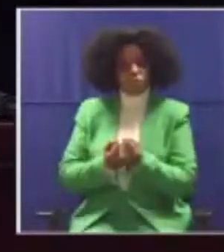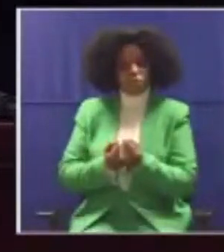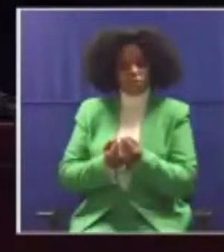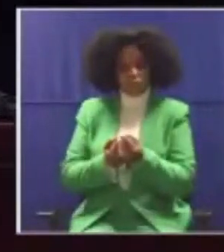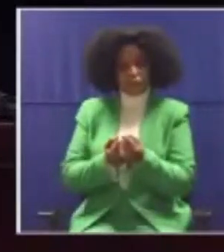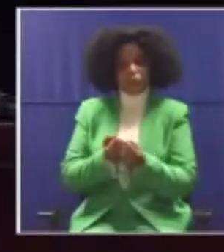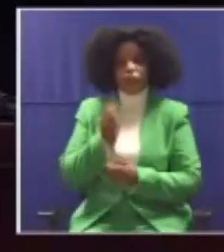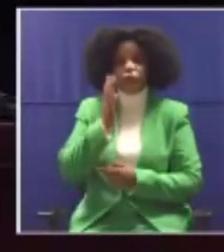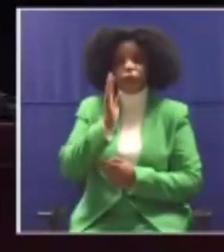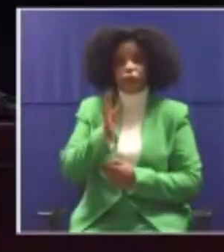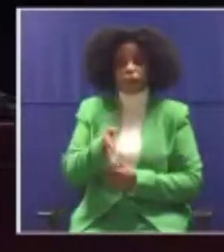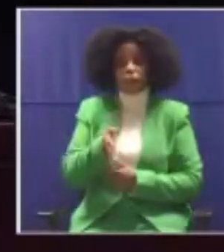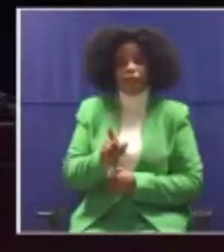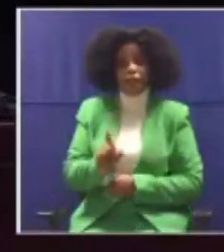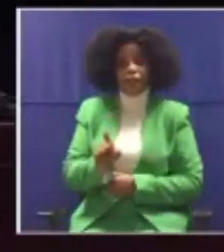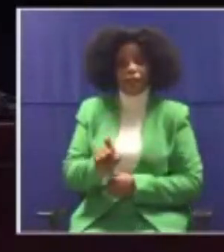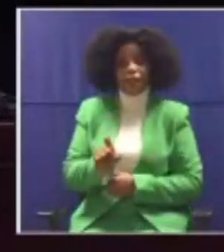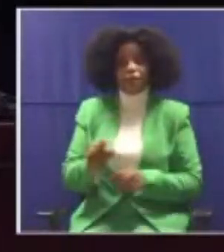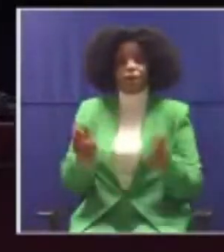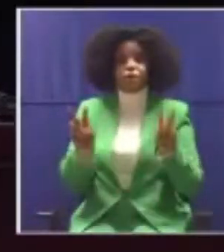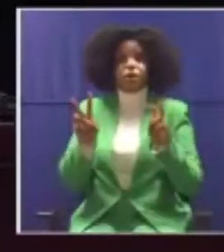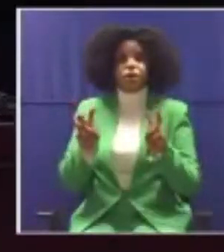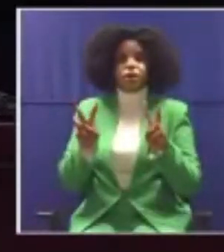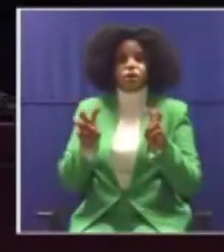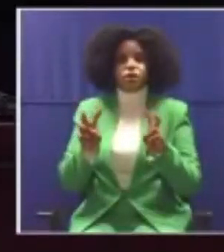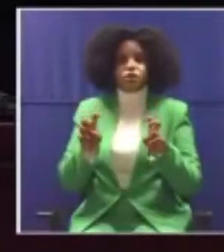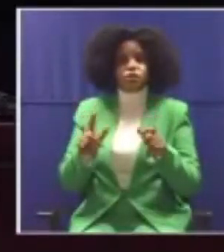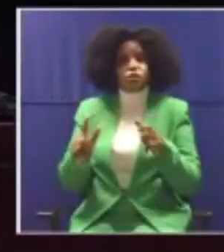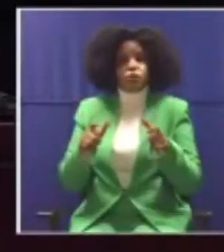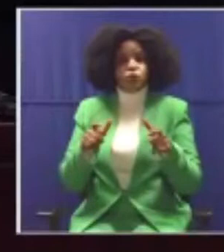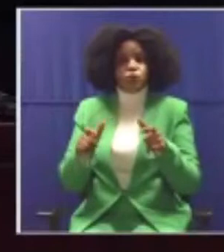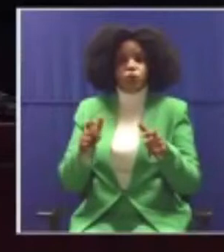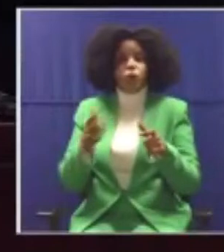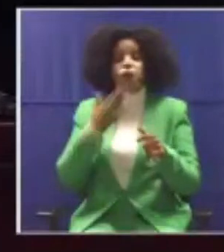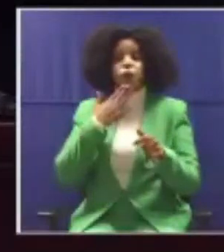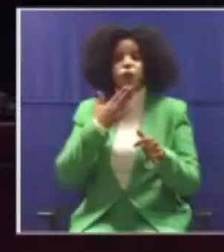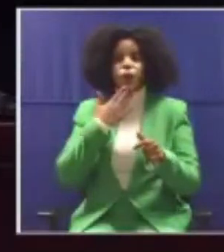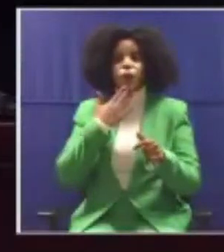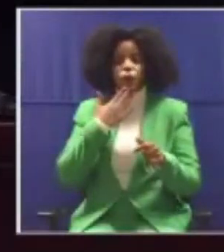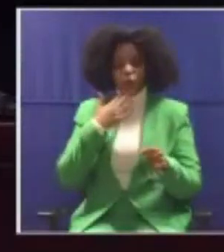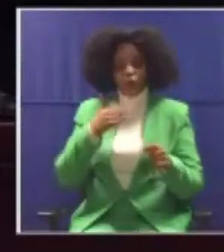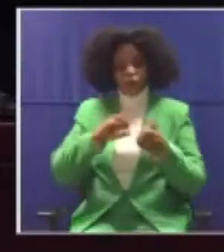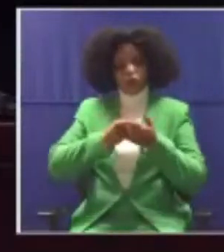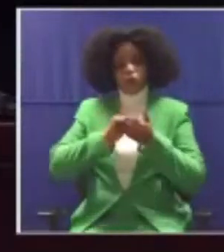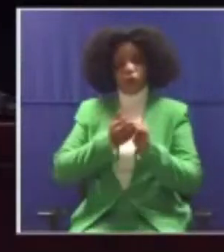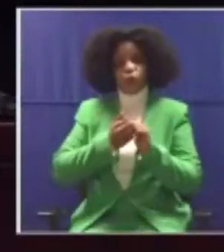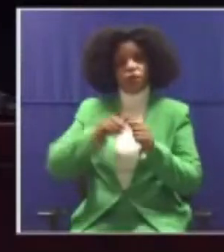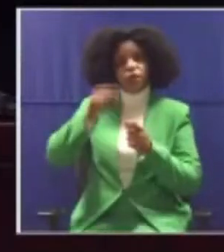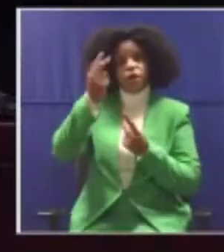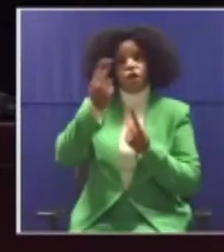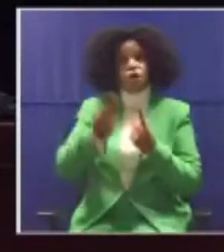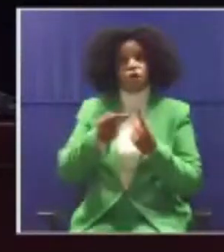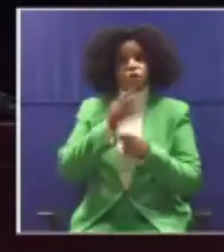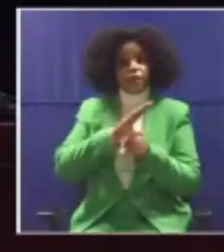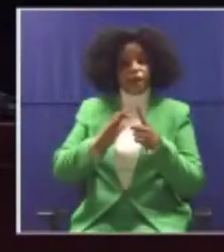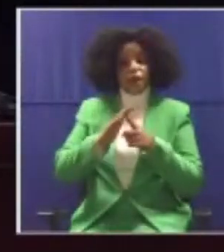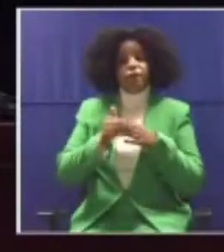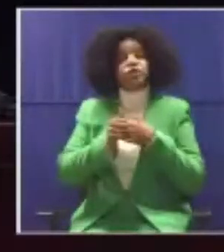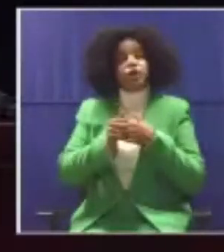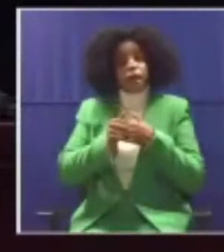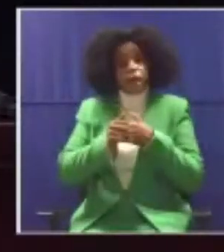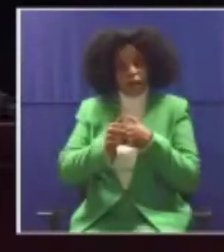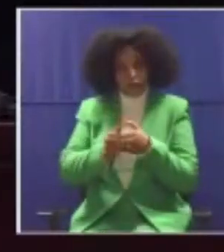these issues that are handled by the Department of Sports, Arts and Culture, as they are the leader in our country